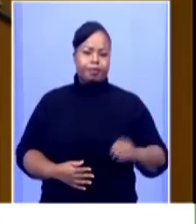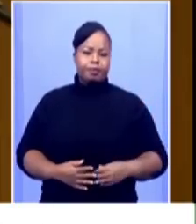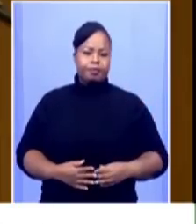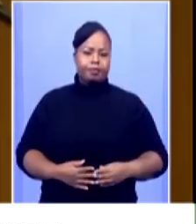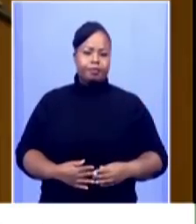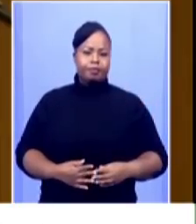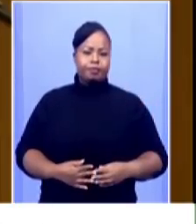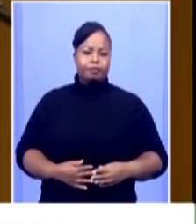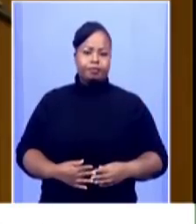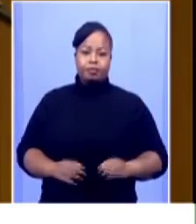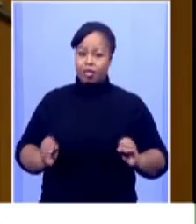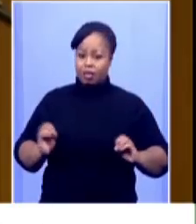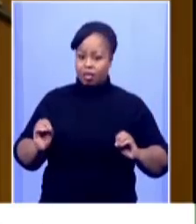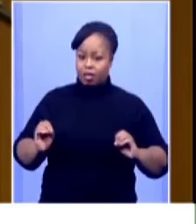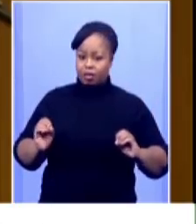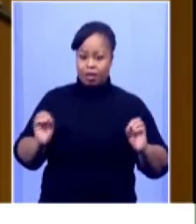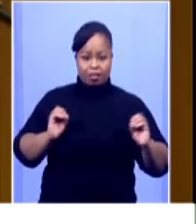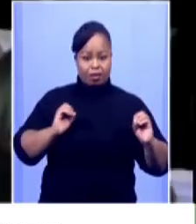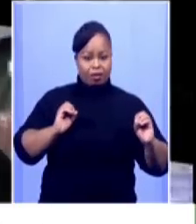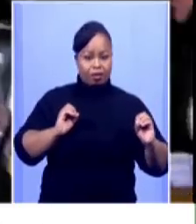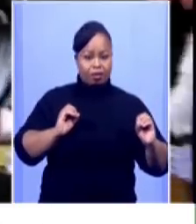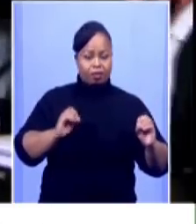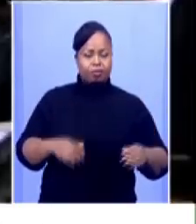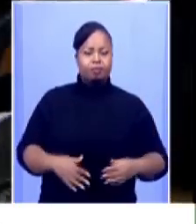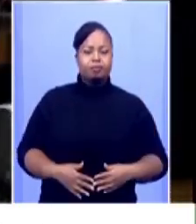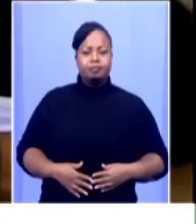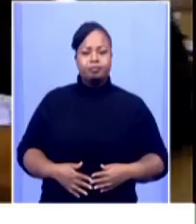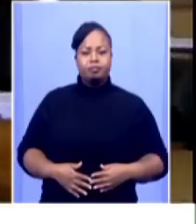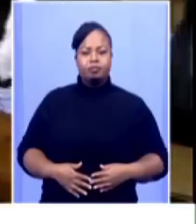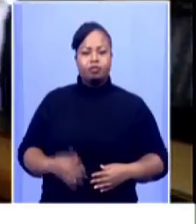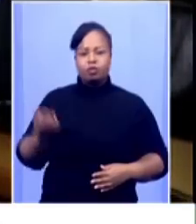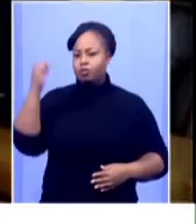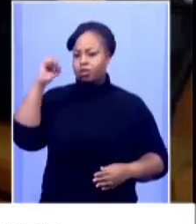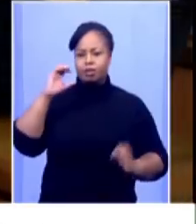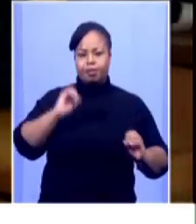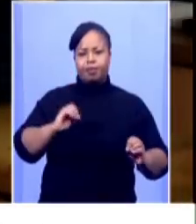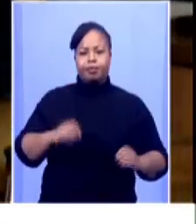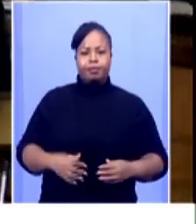Nothing? Nothing? No objection, my lady. Thank you. No objection.